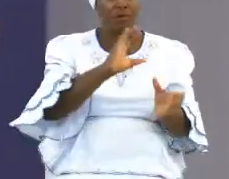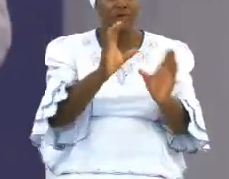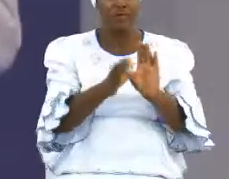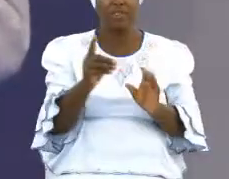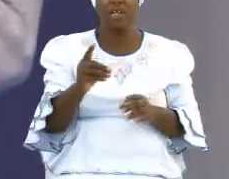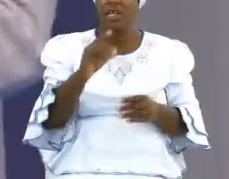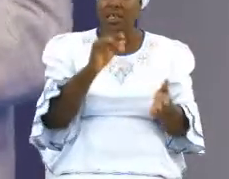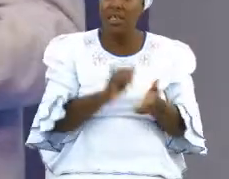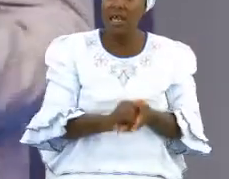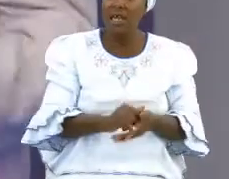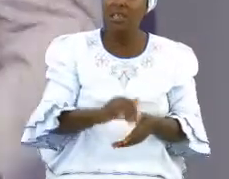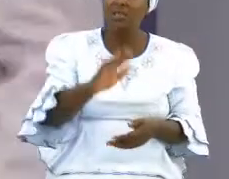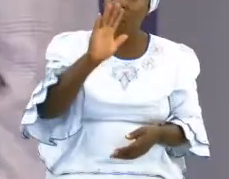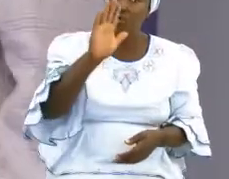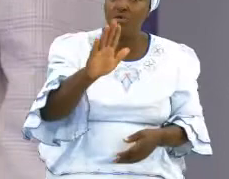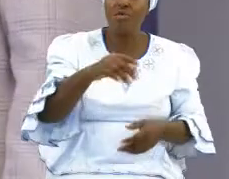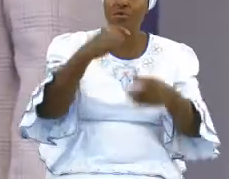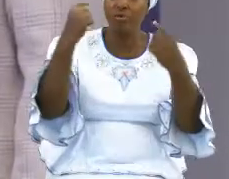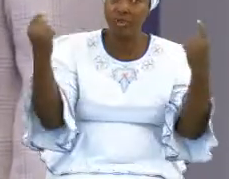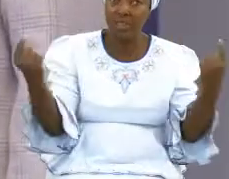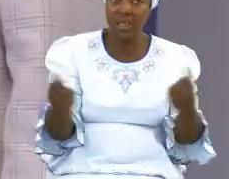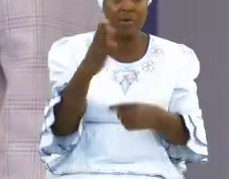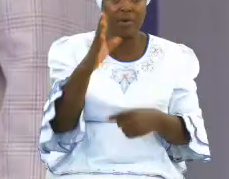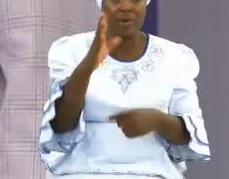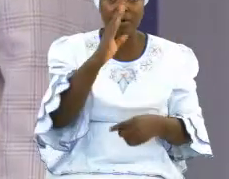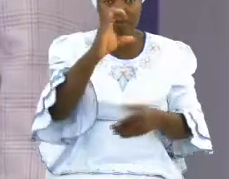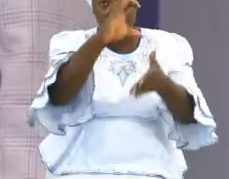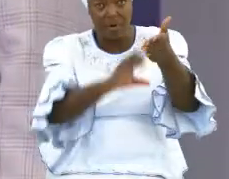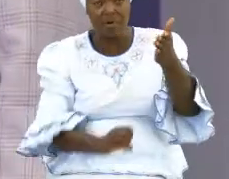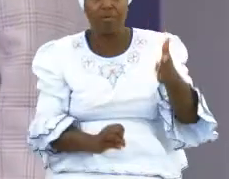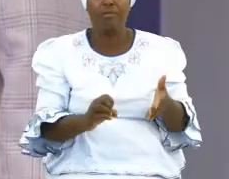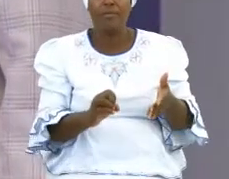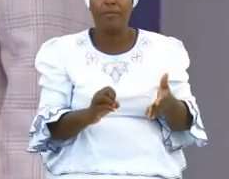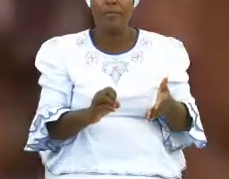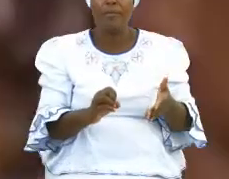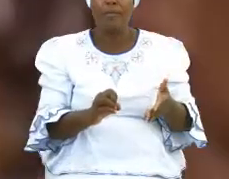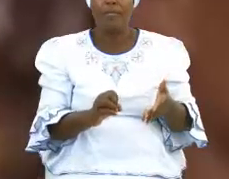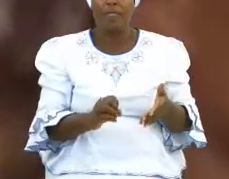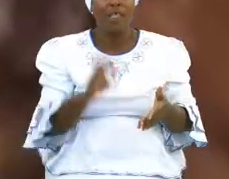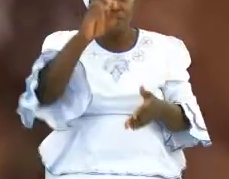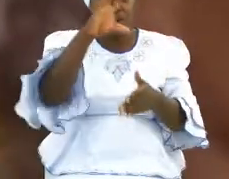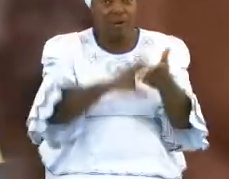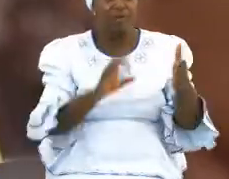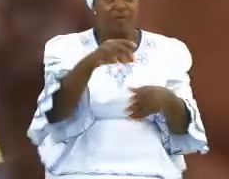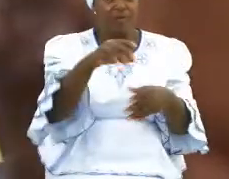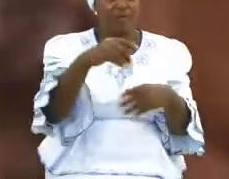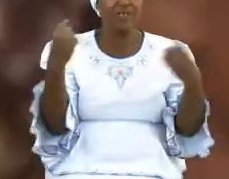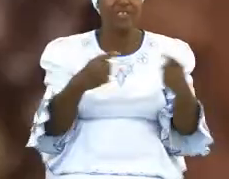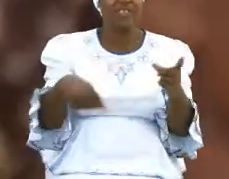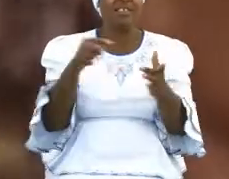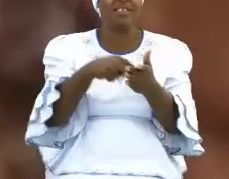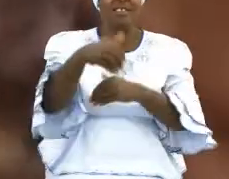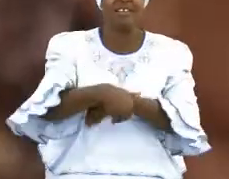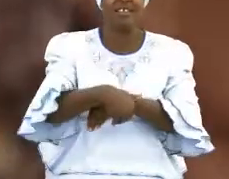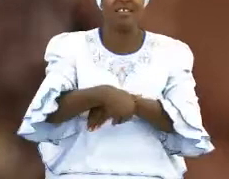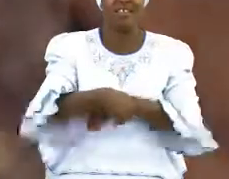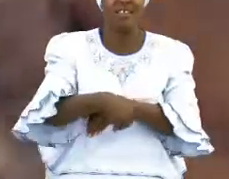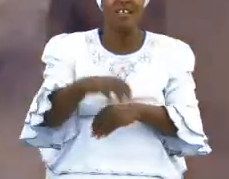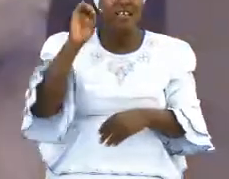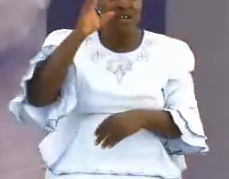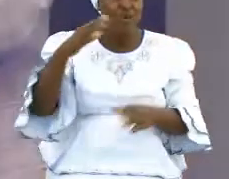your sins may be blotted out. It'll blot out your sins. It will take